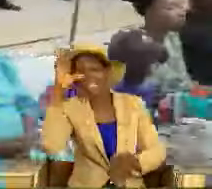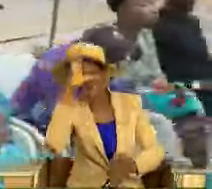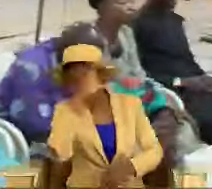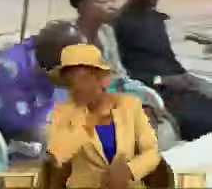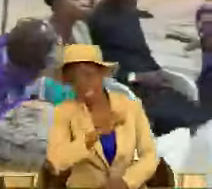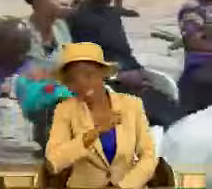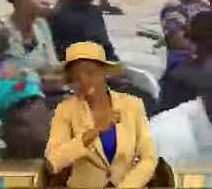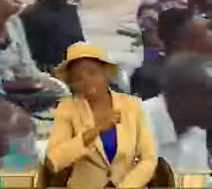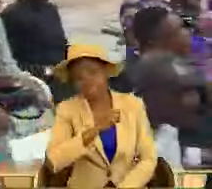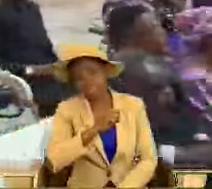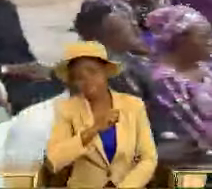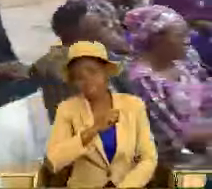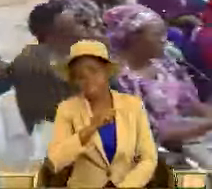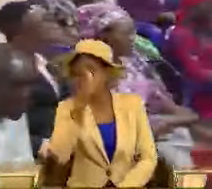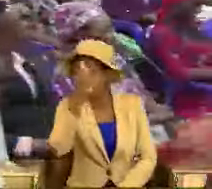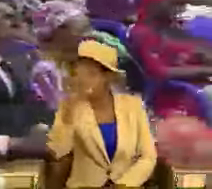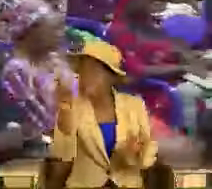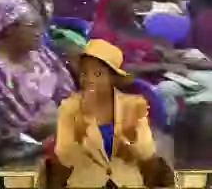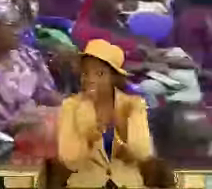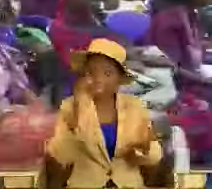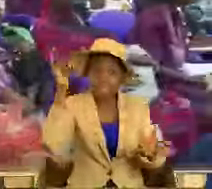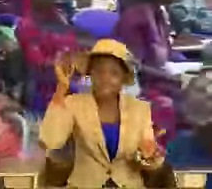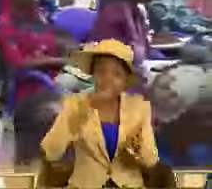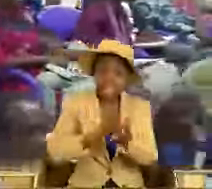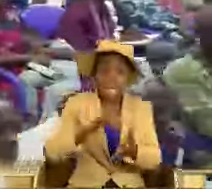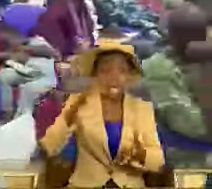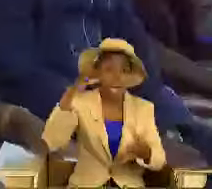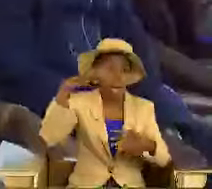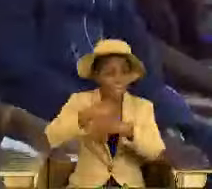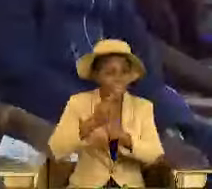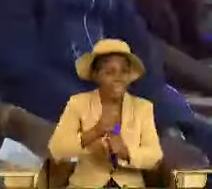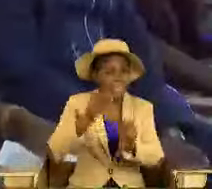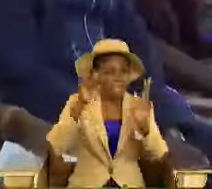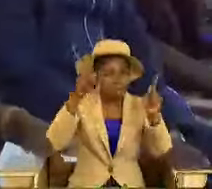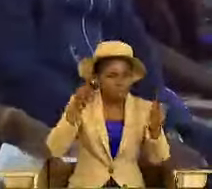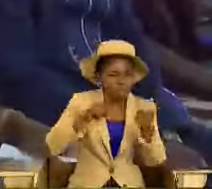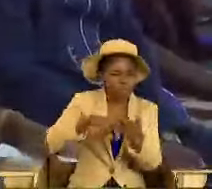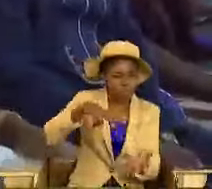strange a testimony that makes people stand outside and